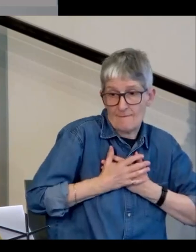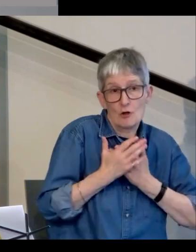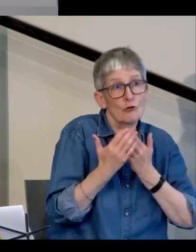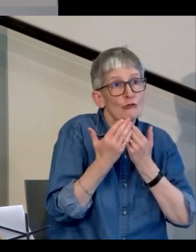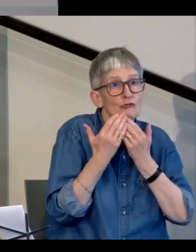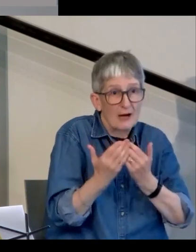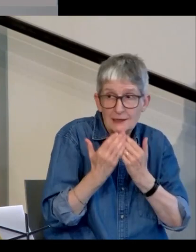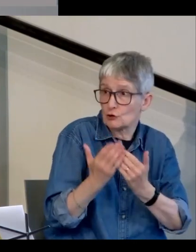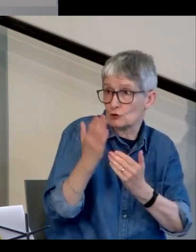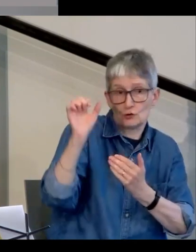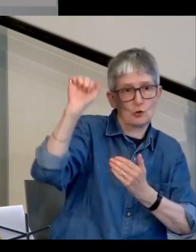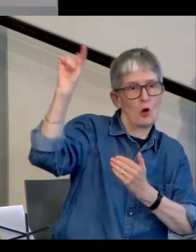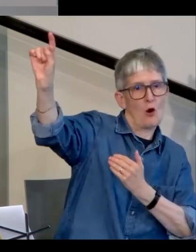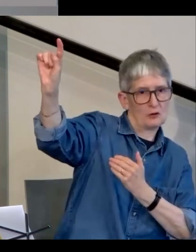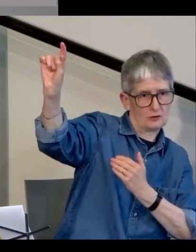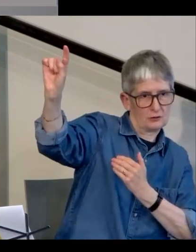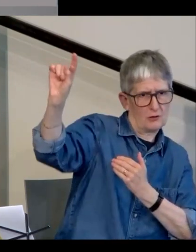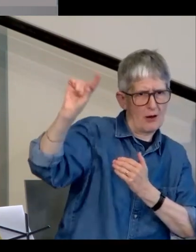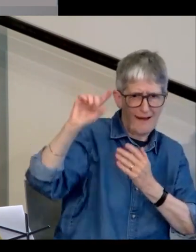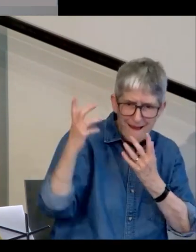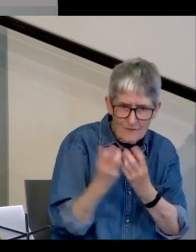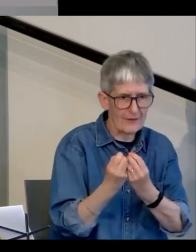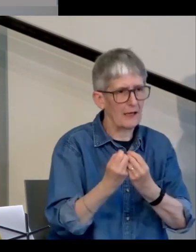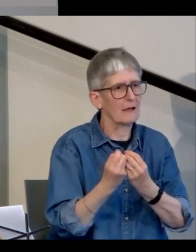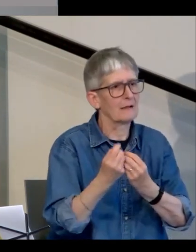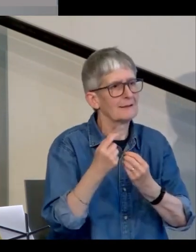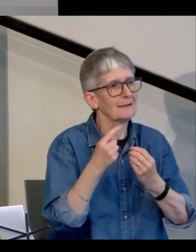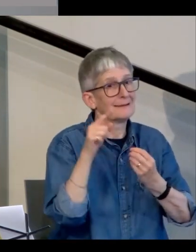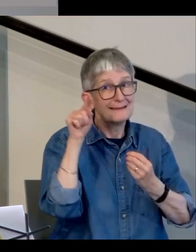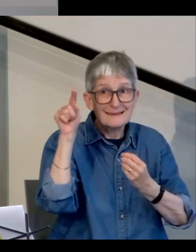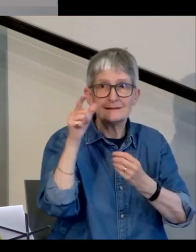the Father for all he's done for us through Christ.